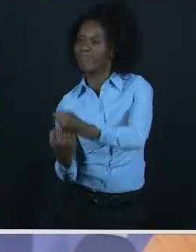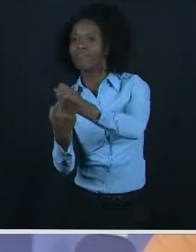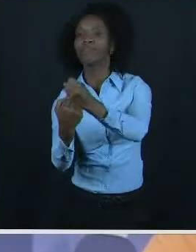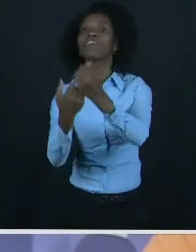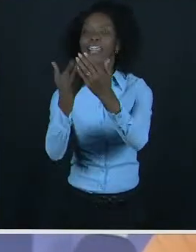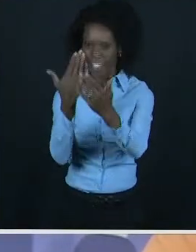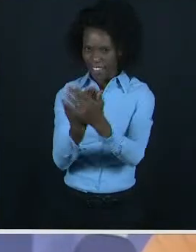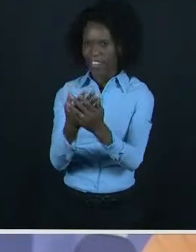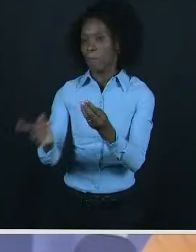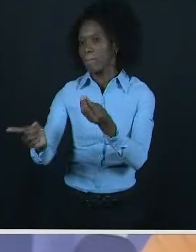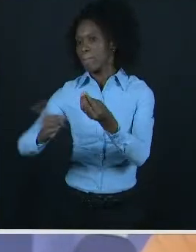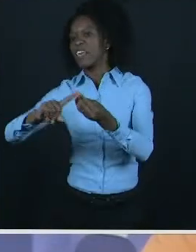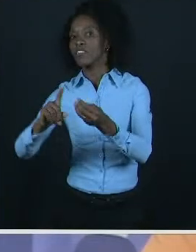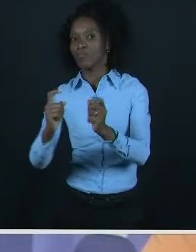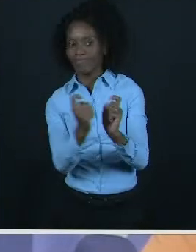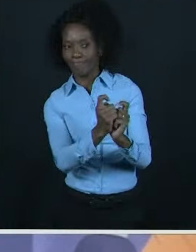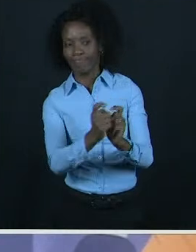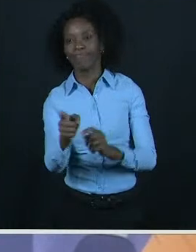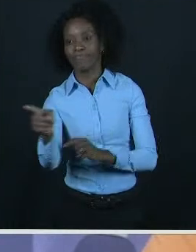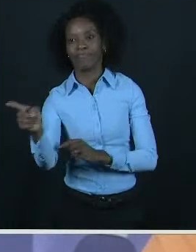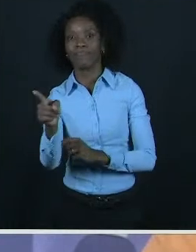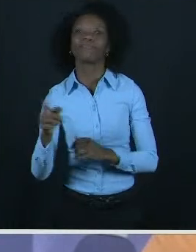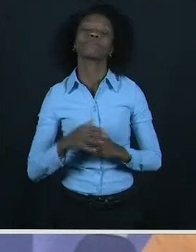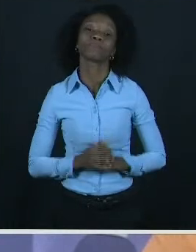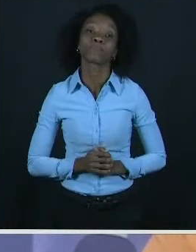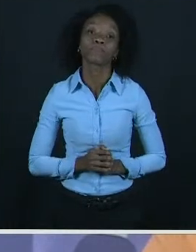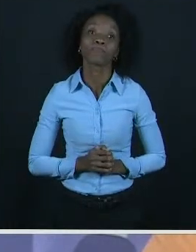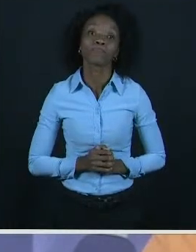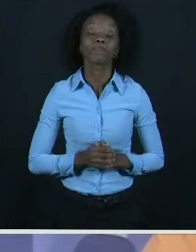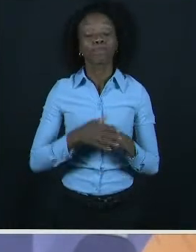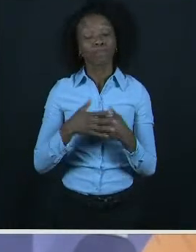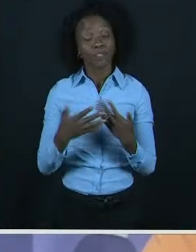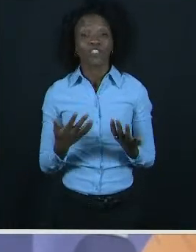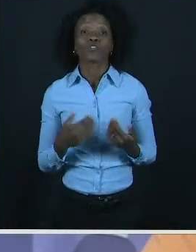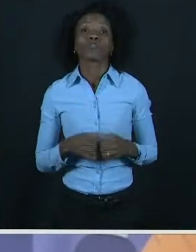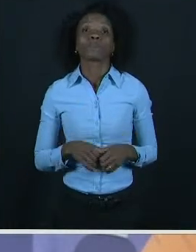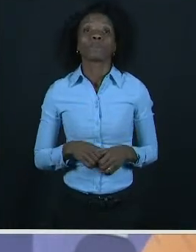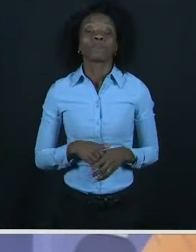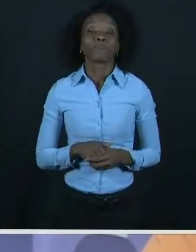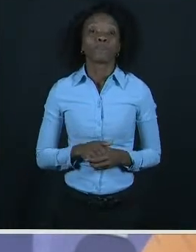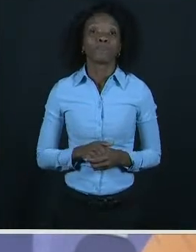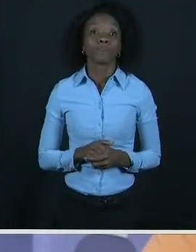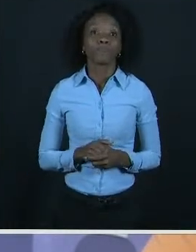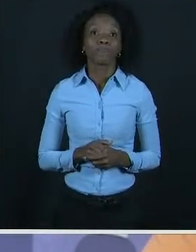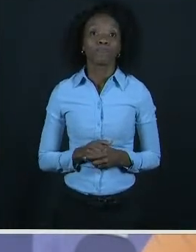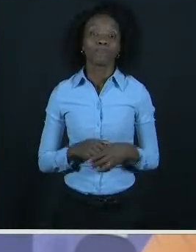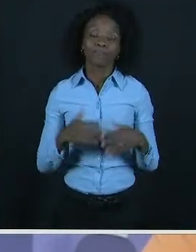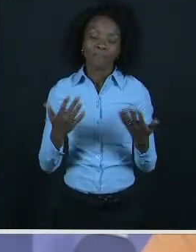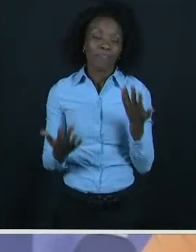prevention programs. Now, you may not